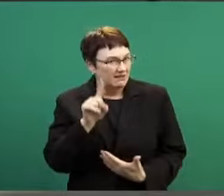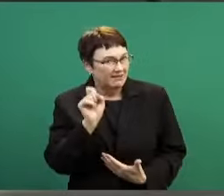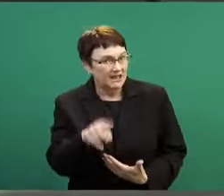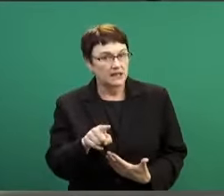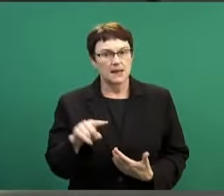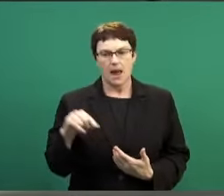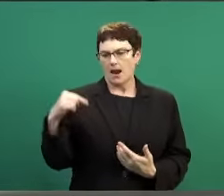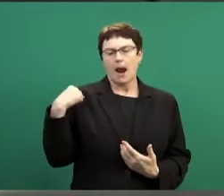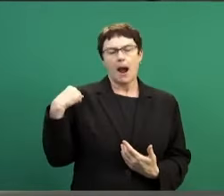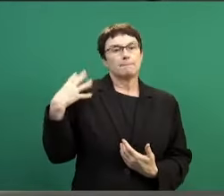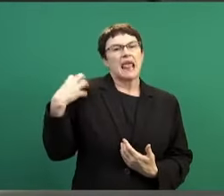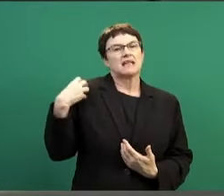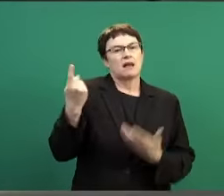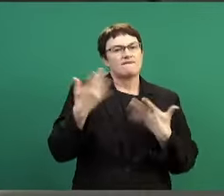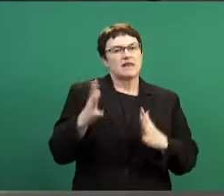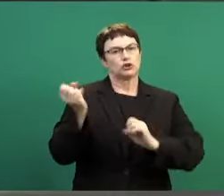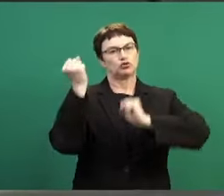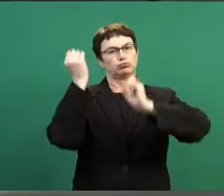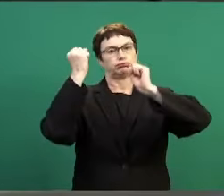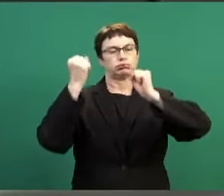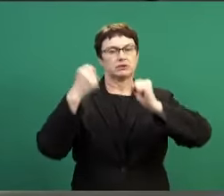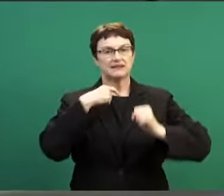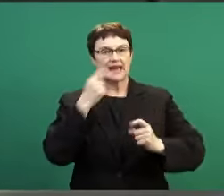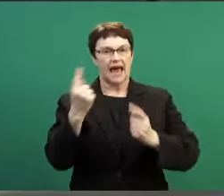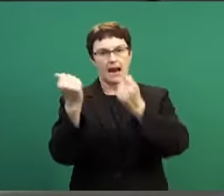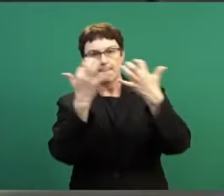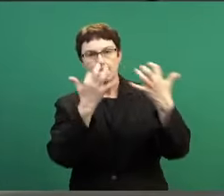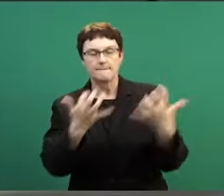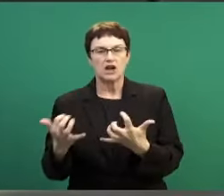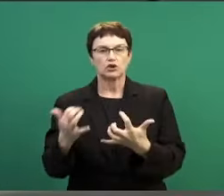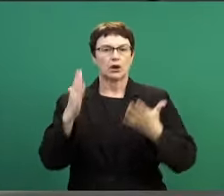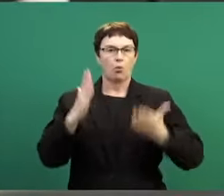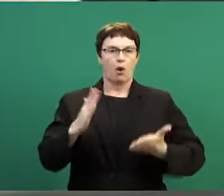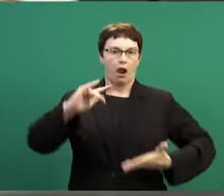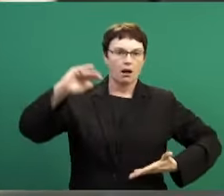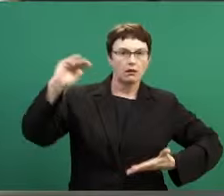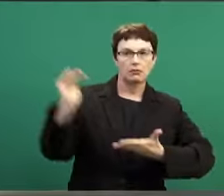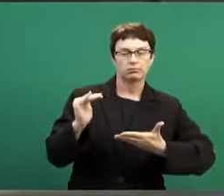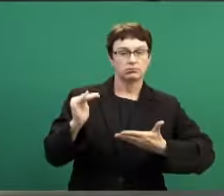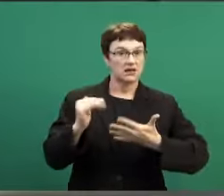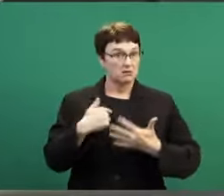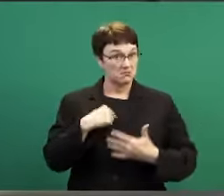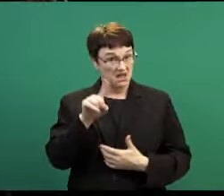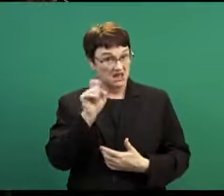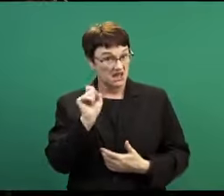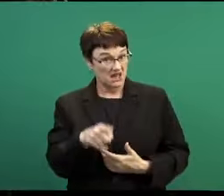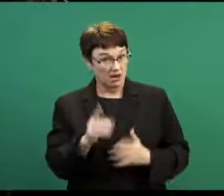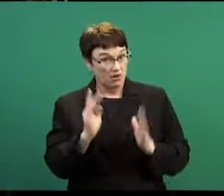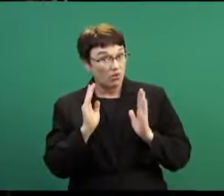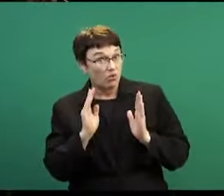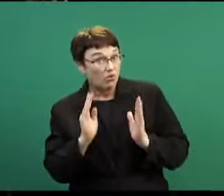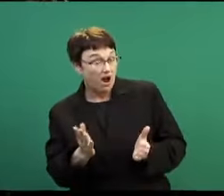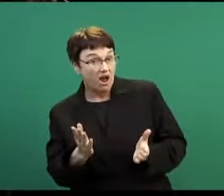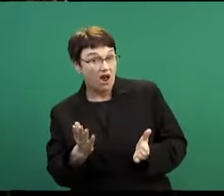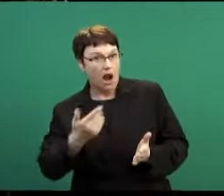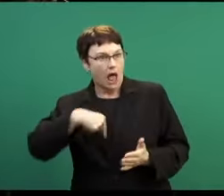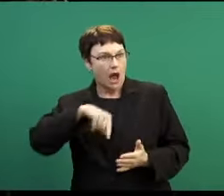earlier this month? And will the budget cuts that he announced alleviate some pressure on monetary policy?